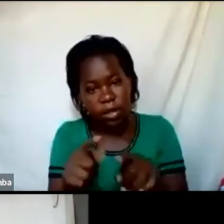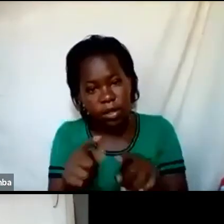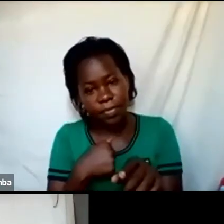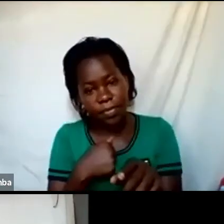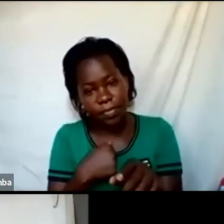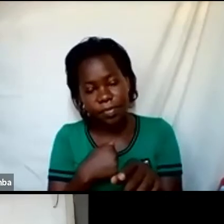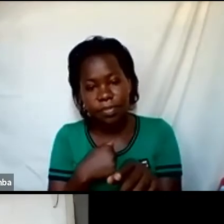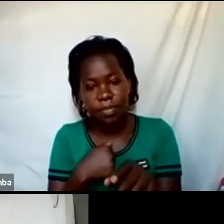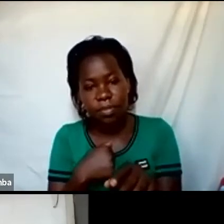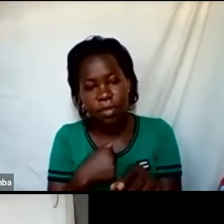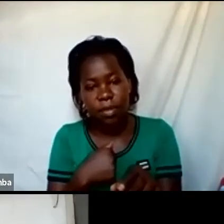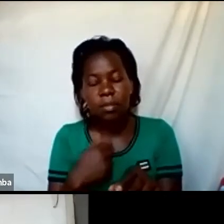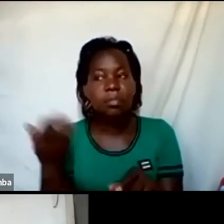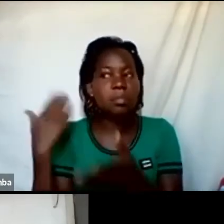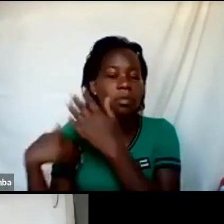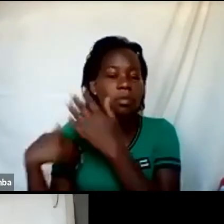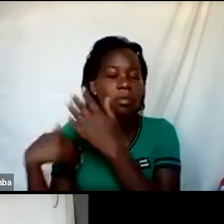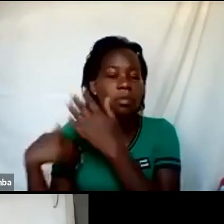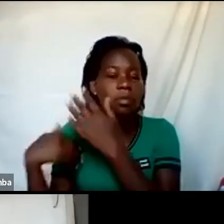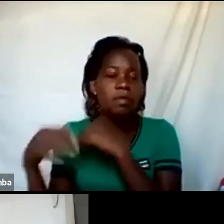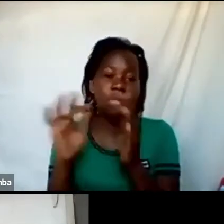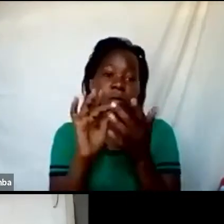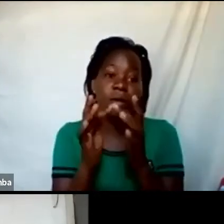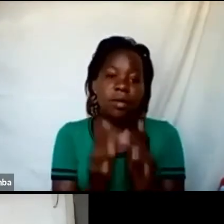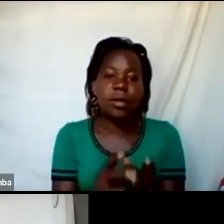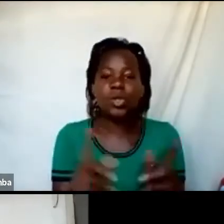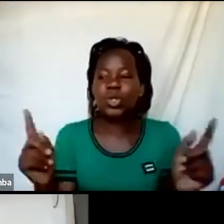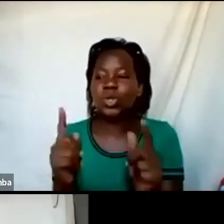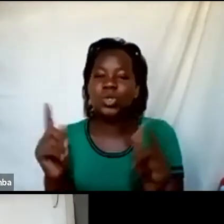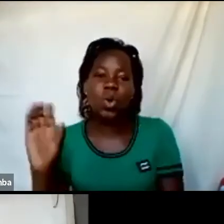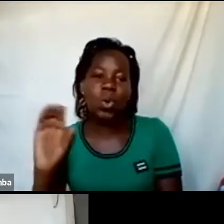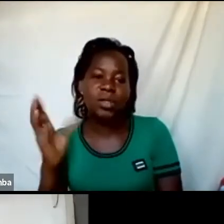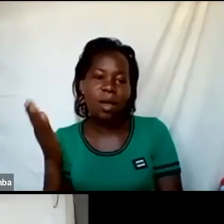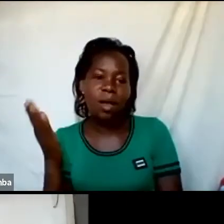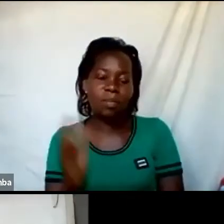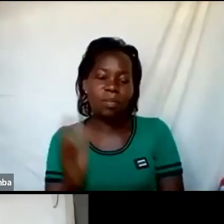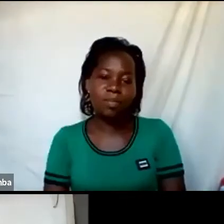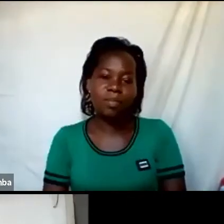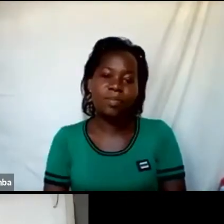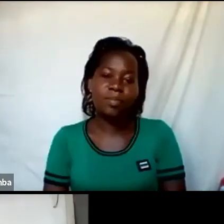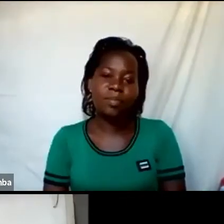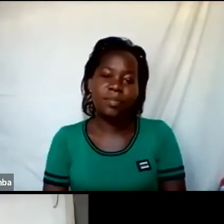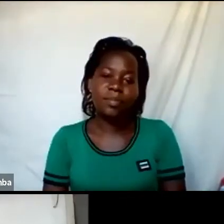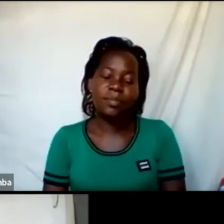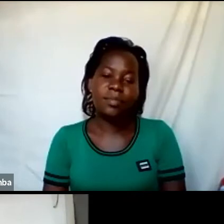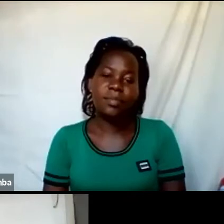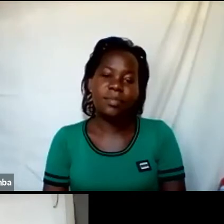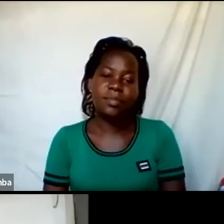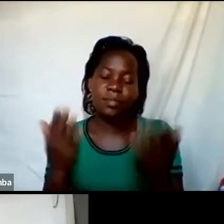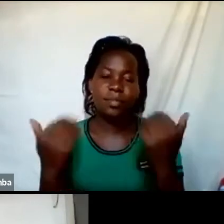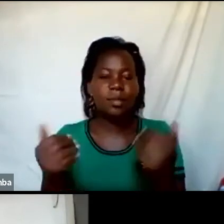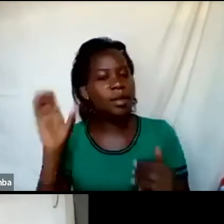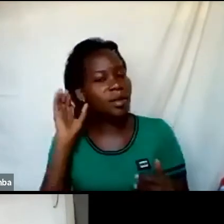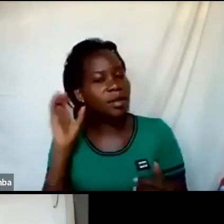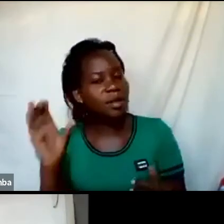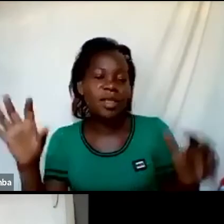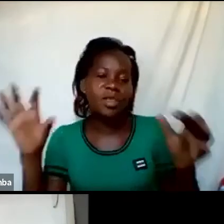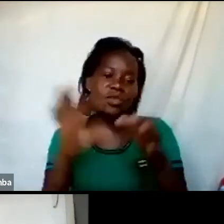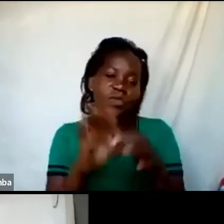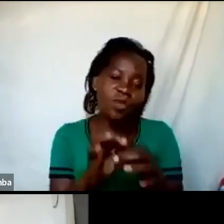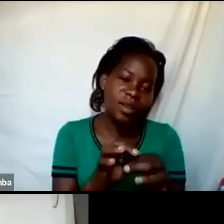no Google. It was short courses. I looked for the short courses. And to date, I listen, I join,